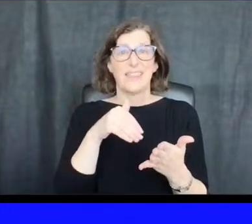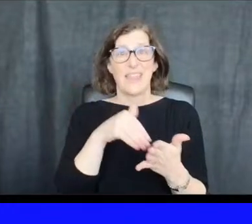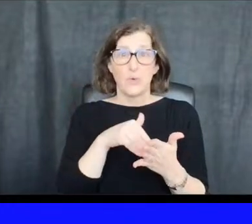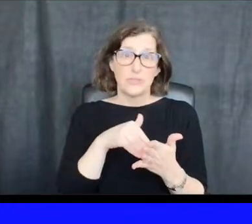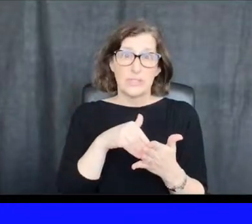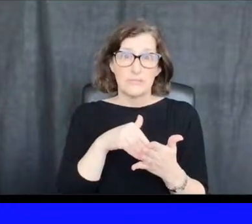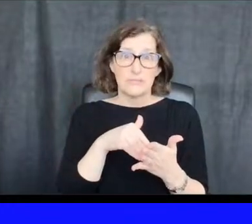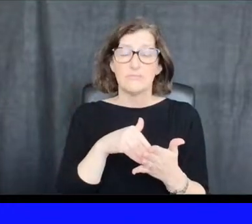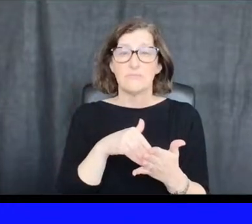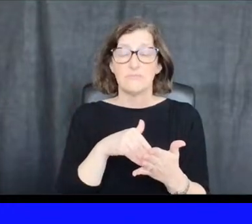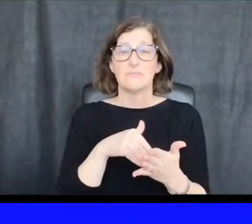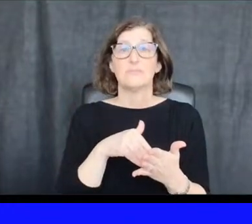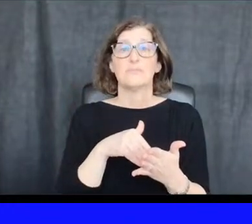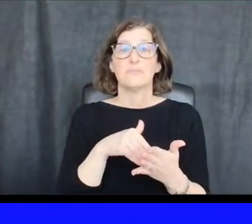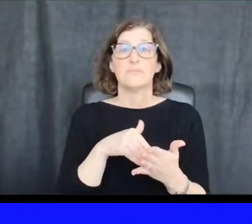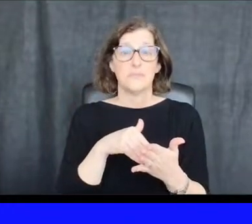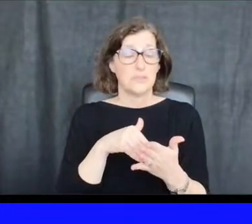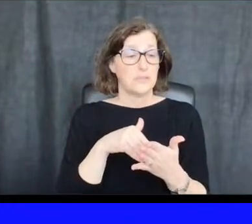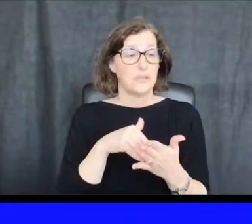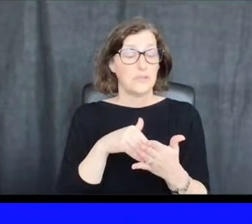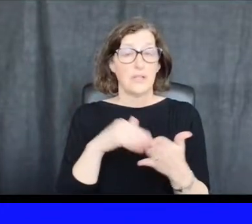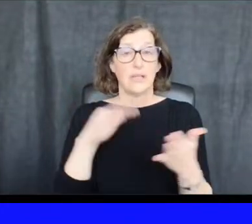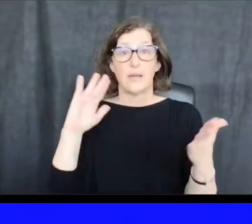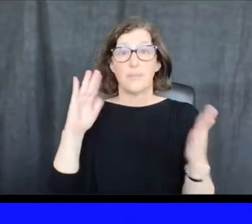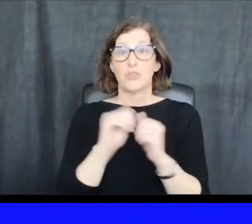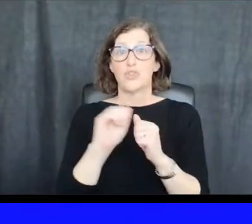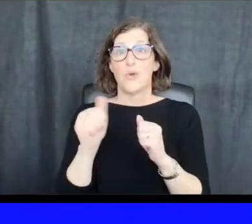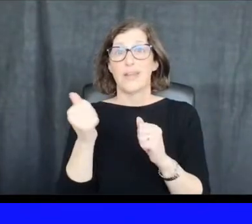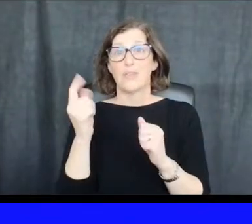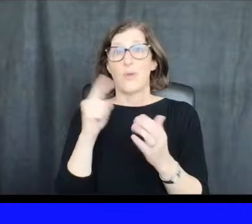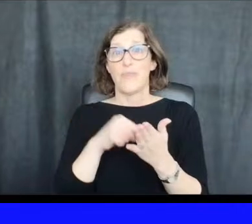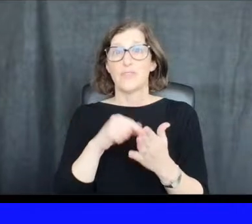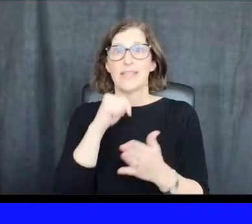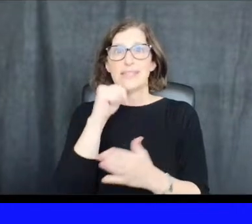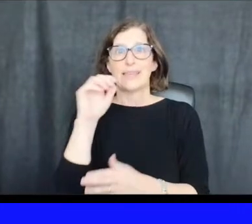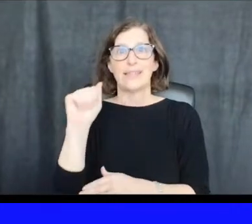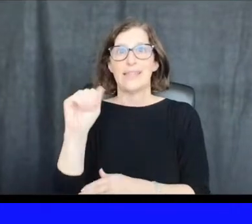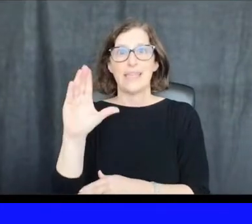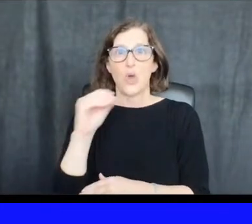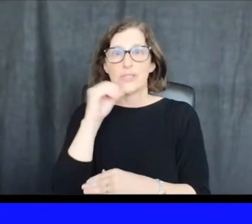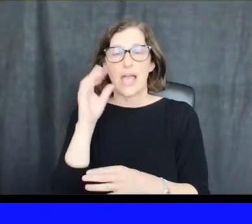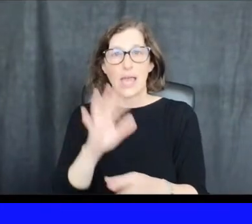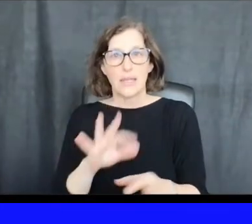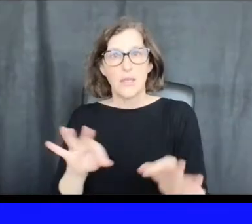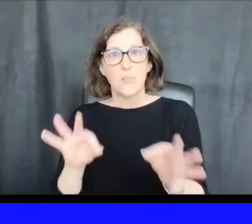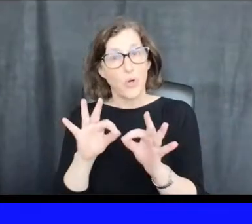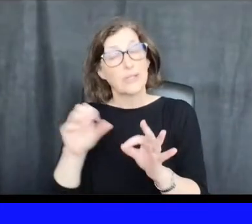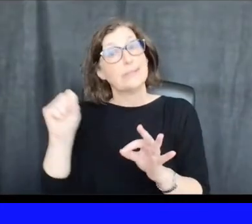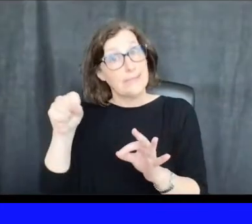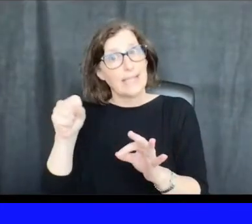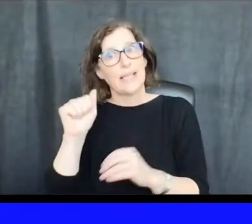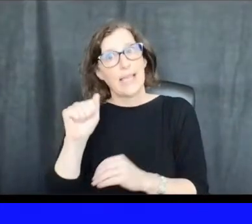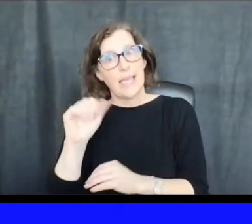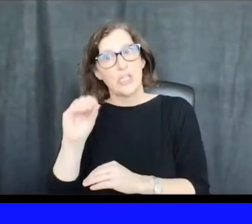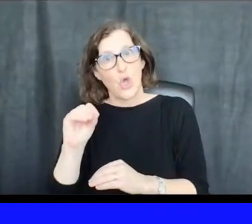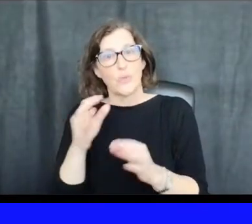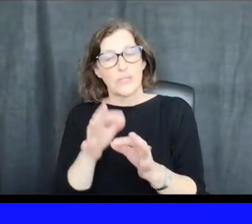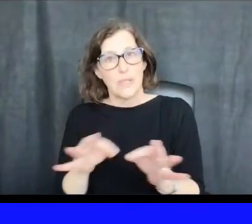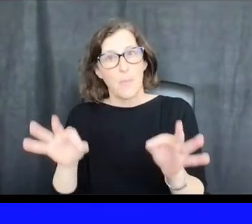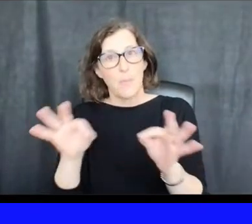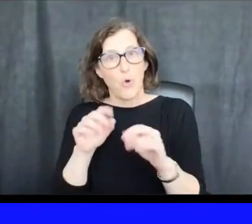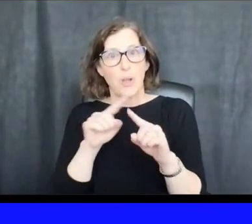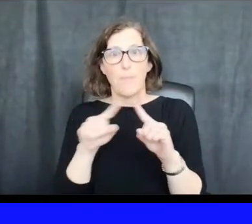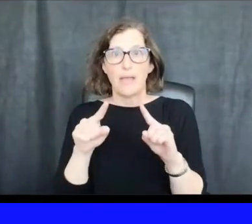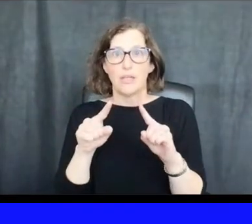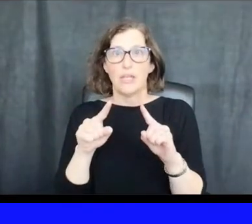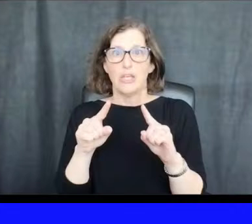I don't know, may help. Okay, thank you, I think it will. Thank you. Dr. Stevens. Dr. Stevens. Thank you. And just coming